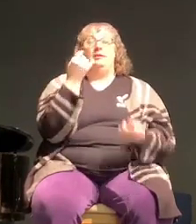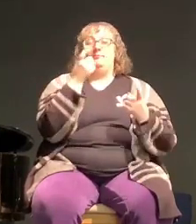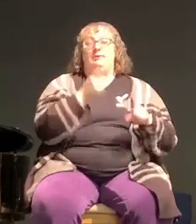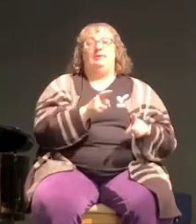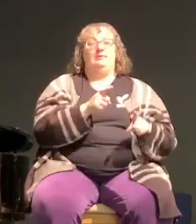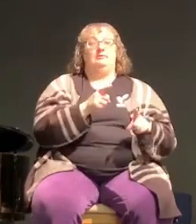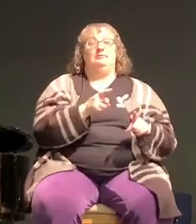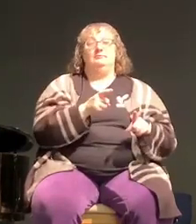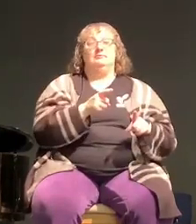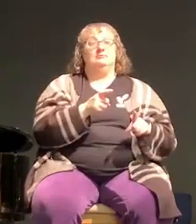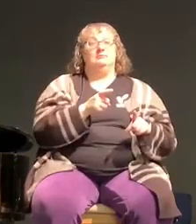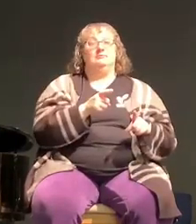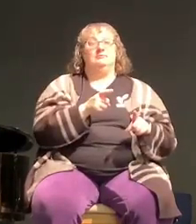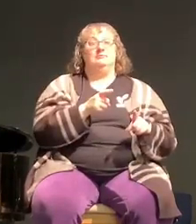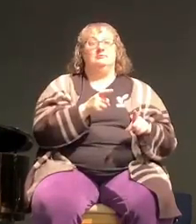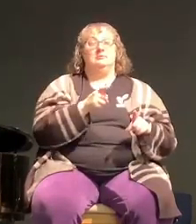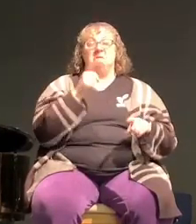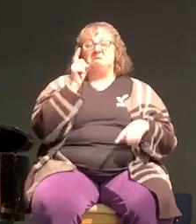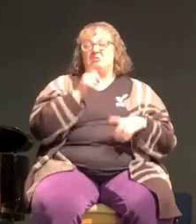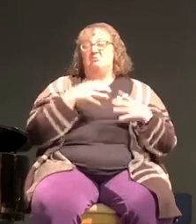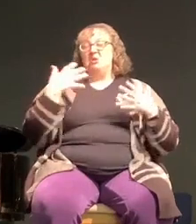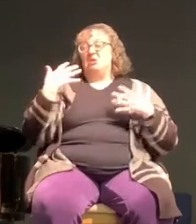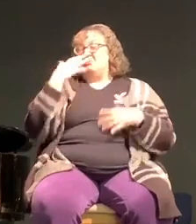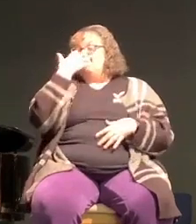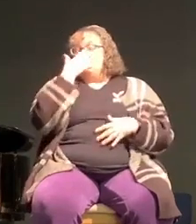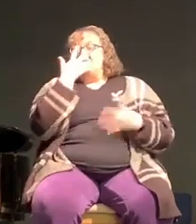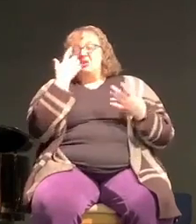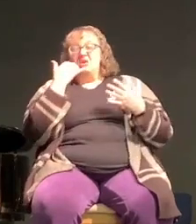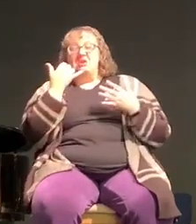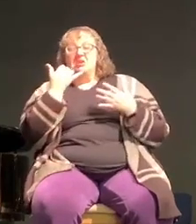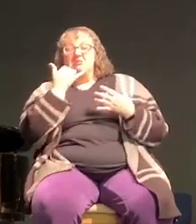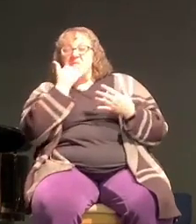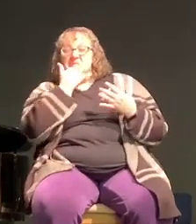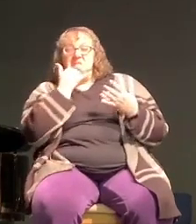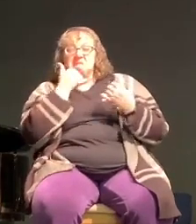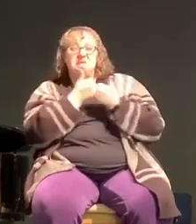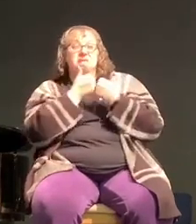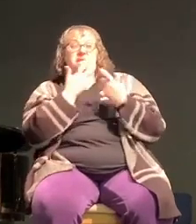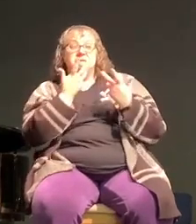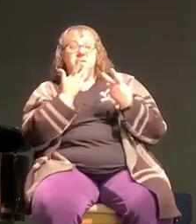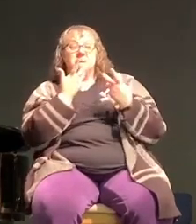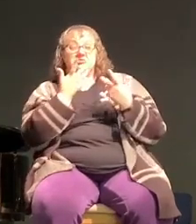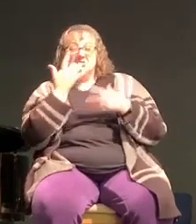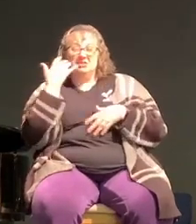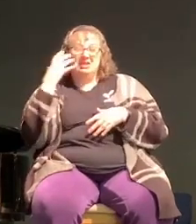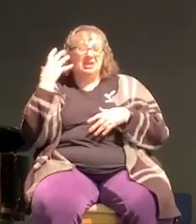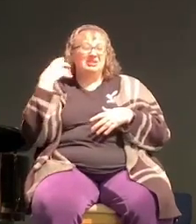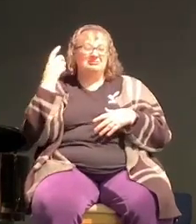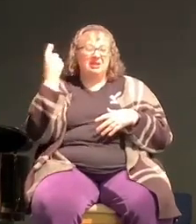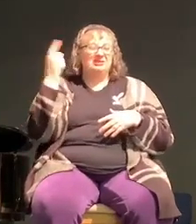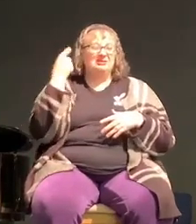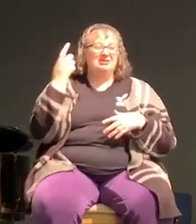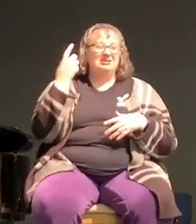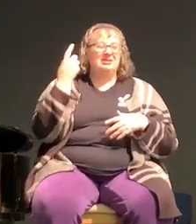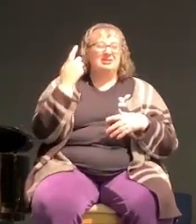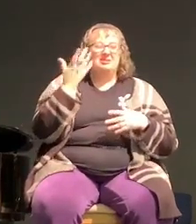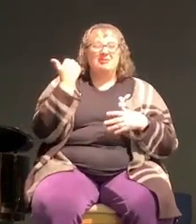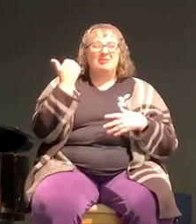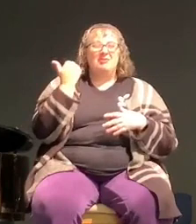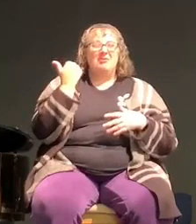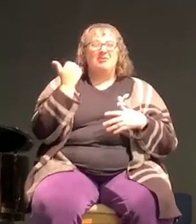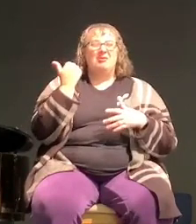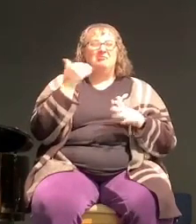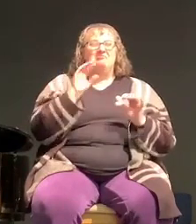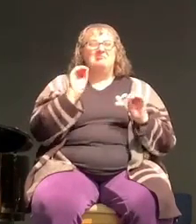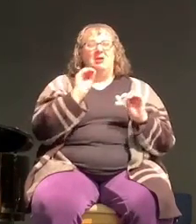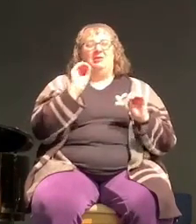on. But it could have been a freak accident. Things happen. Could have been a fluke. She's had dizzy spells before and issues, but